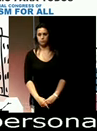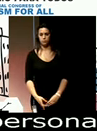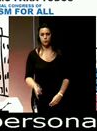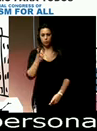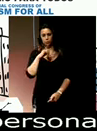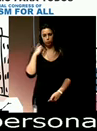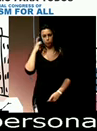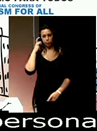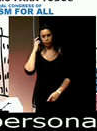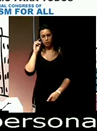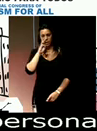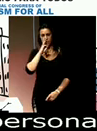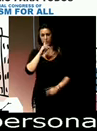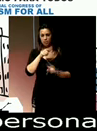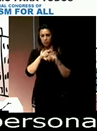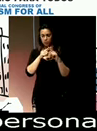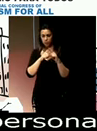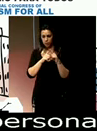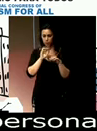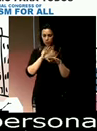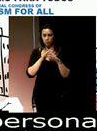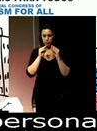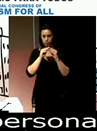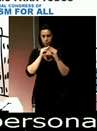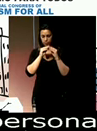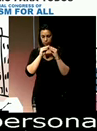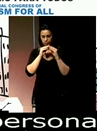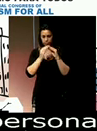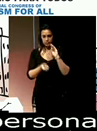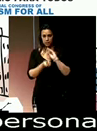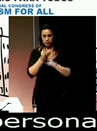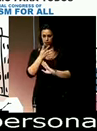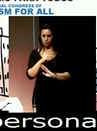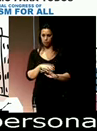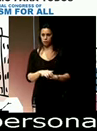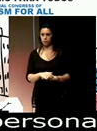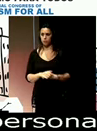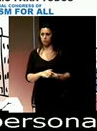fully realized without funding, either public or private.